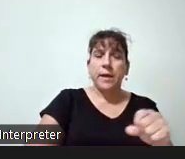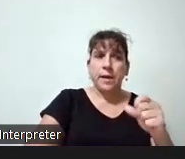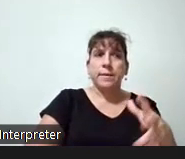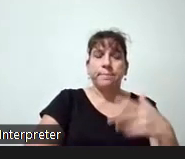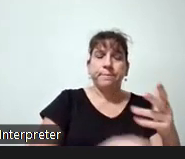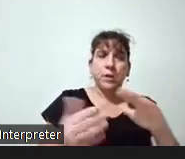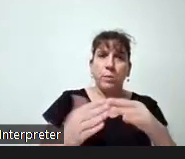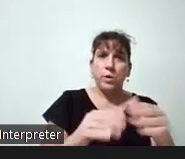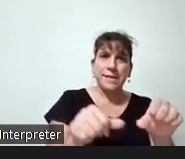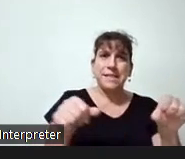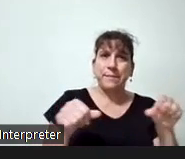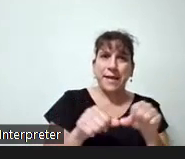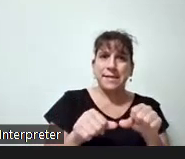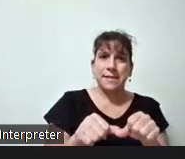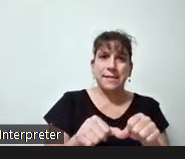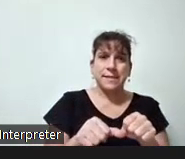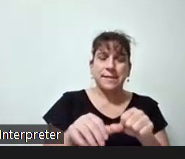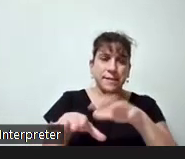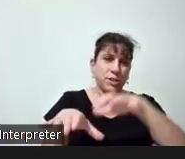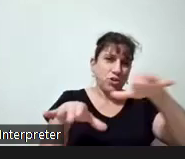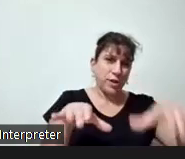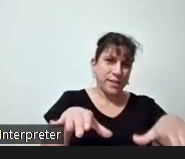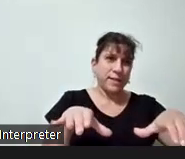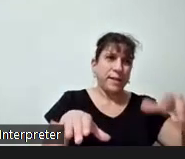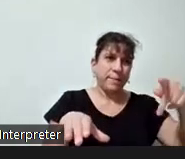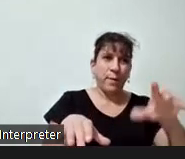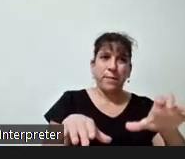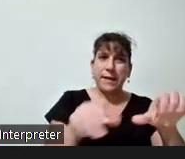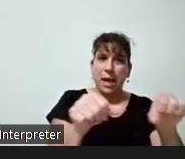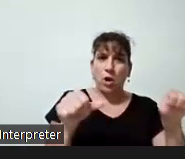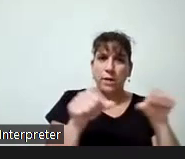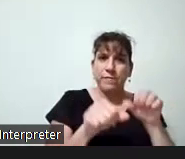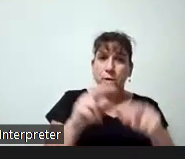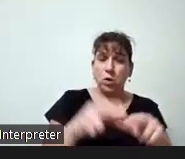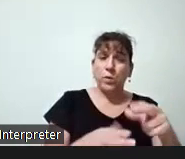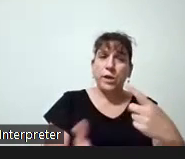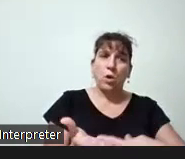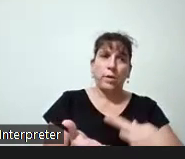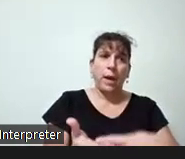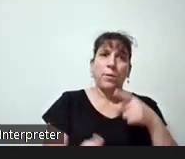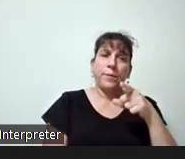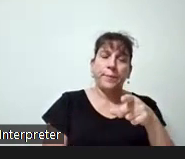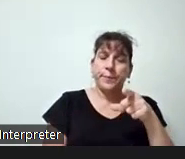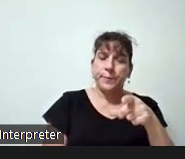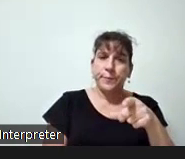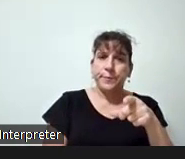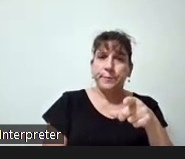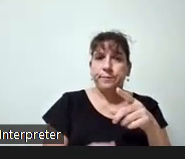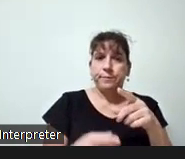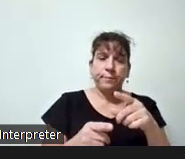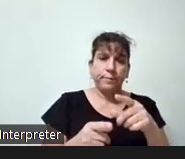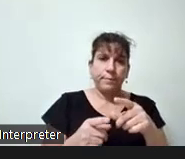community space is directly adjacent. It's in that public area of the building that we talked about. That's almost